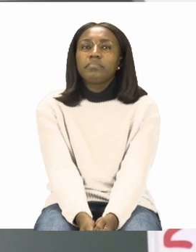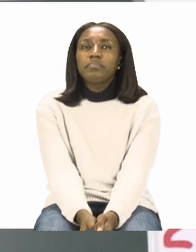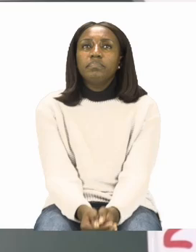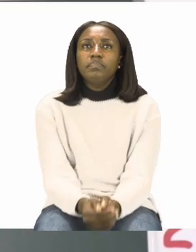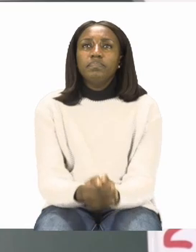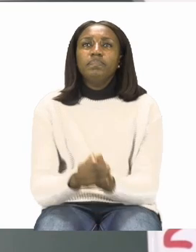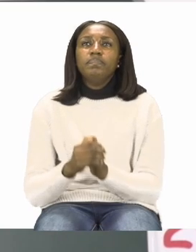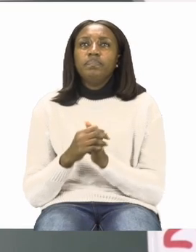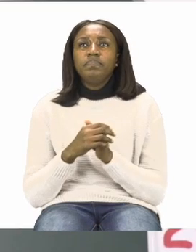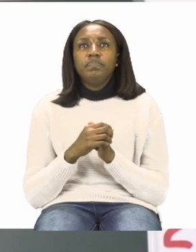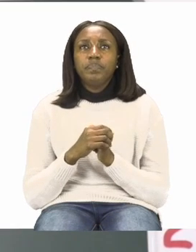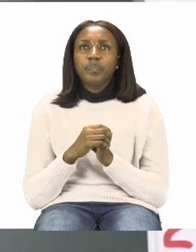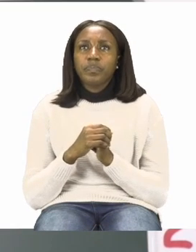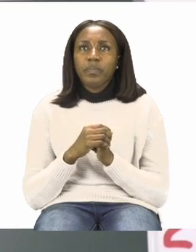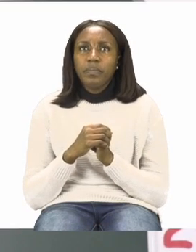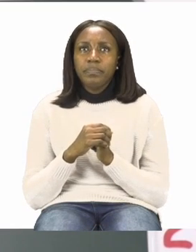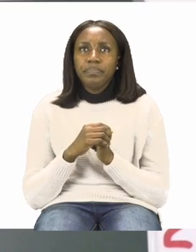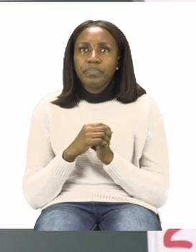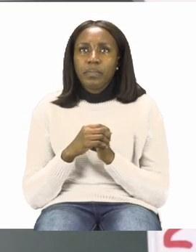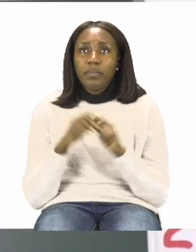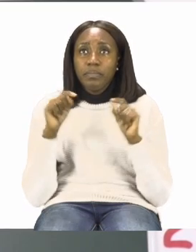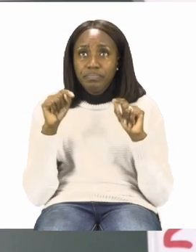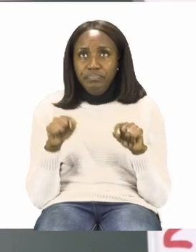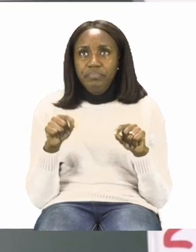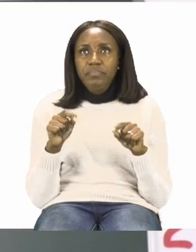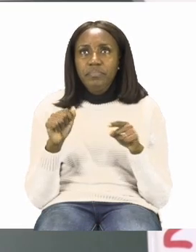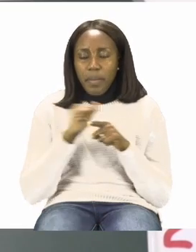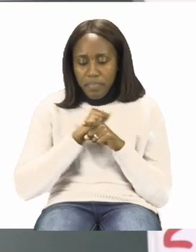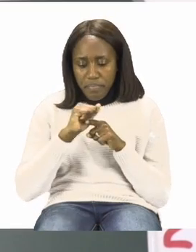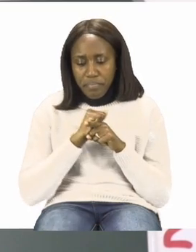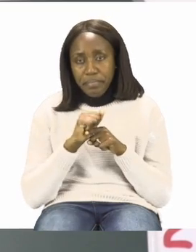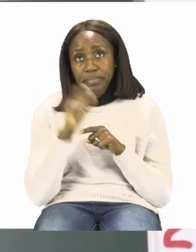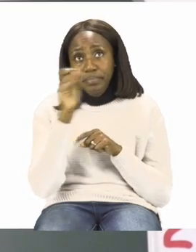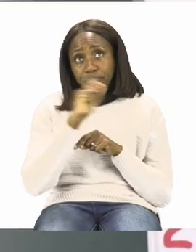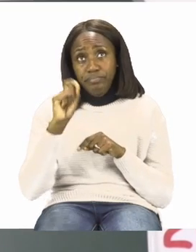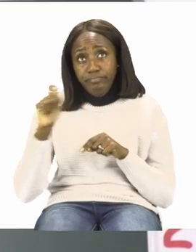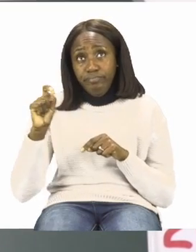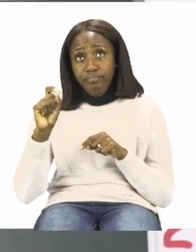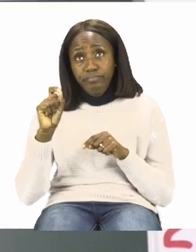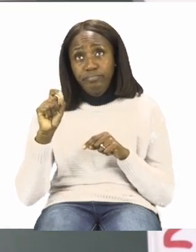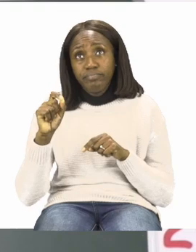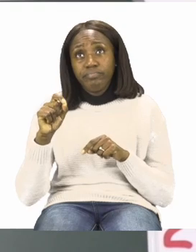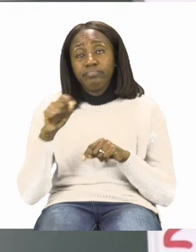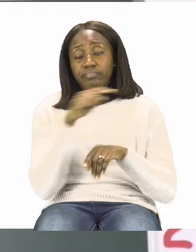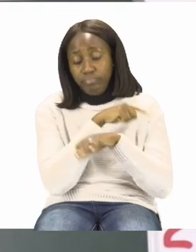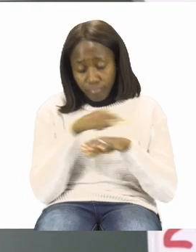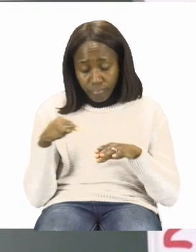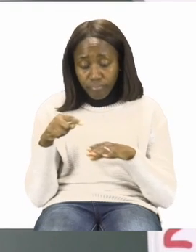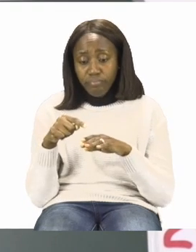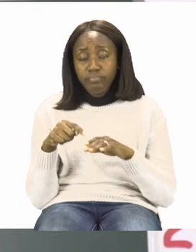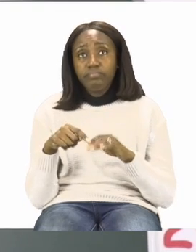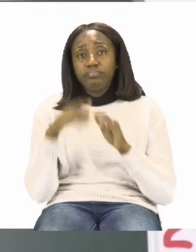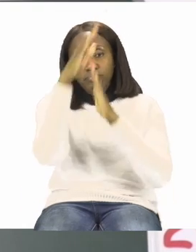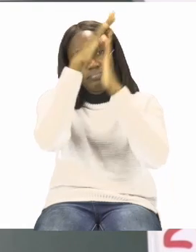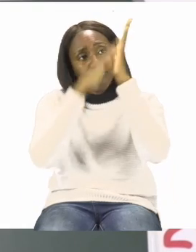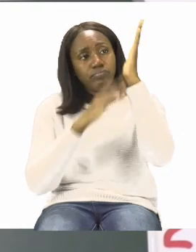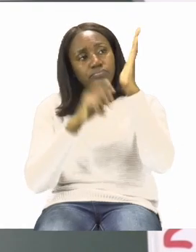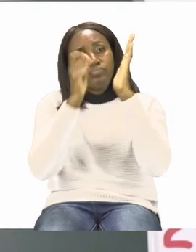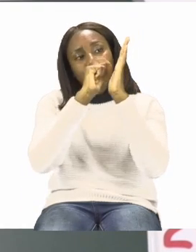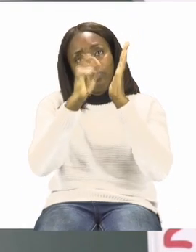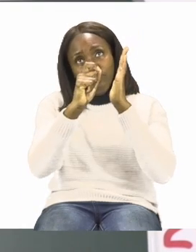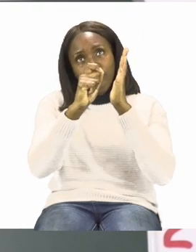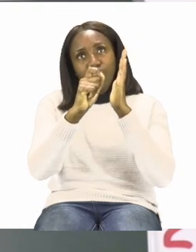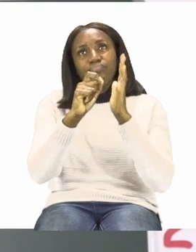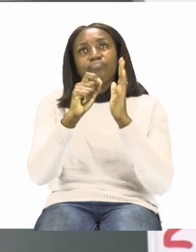D. So now we have traced the word ruler and we have traced